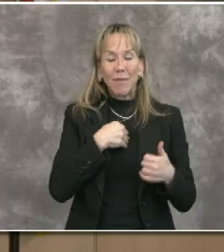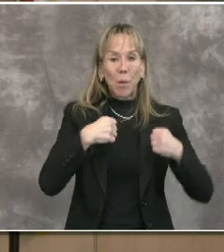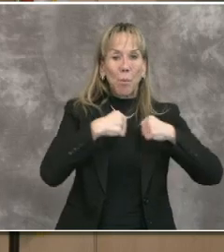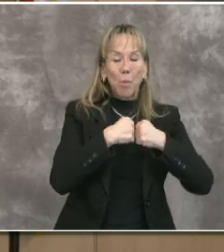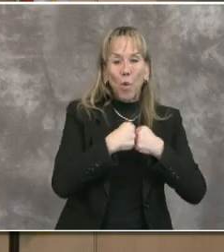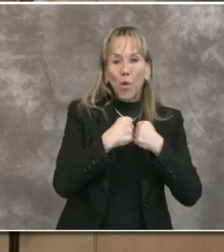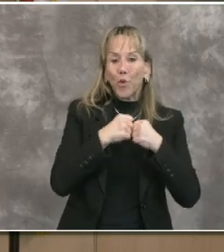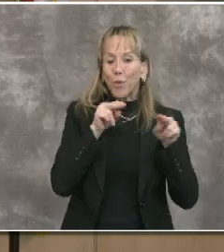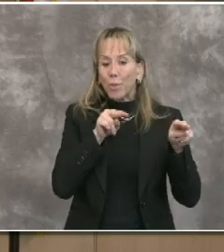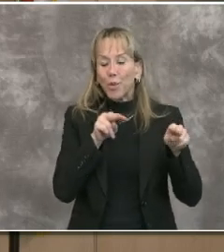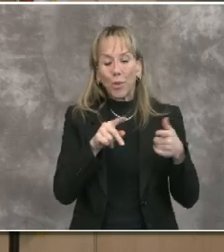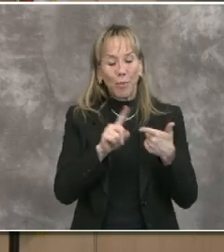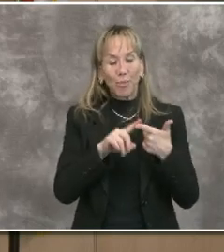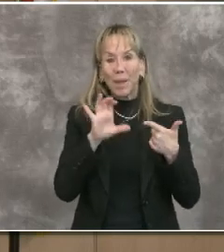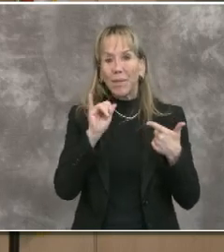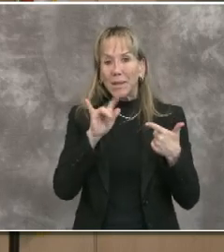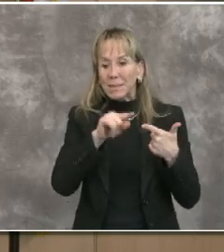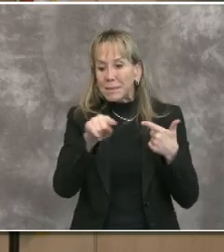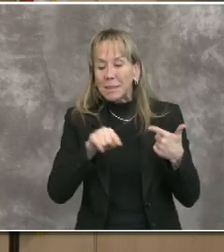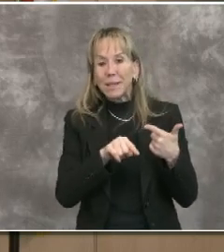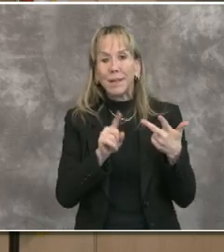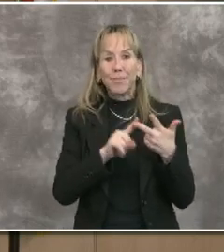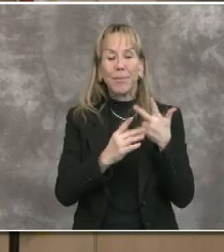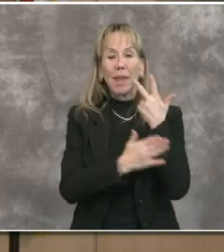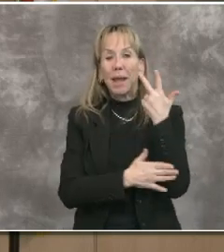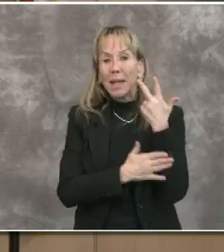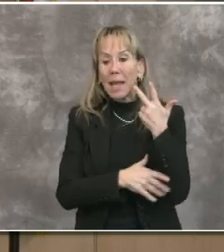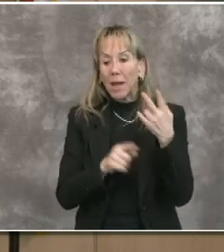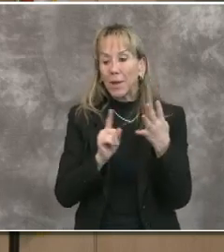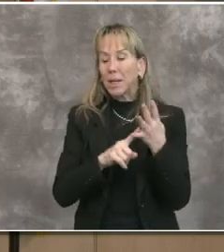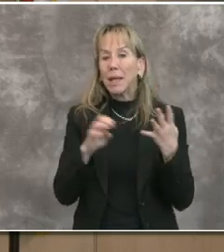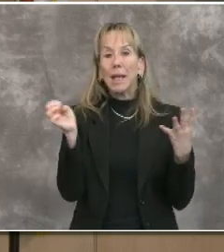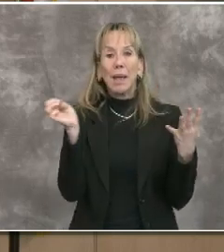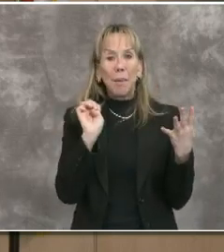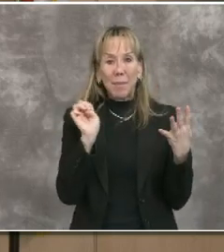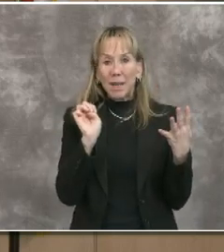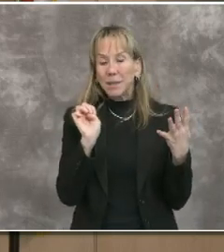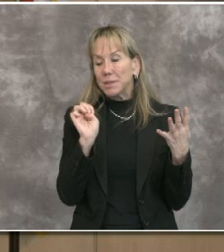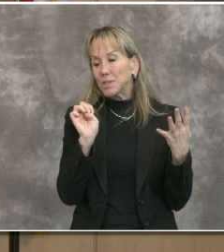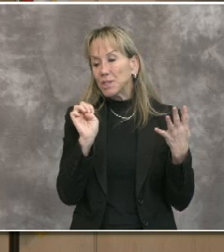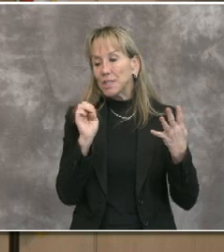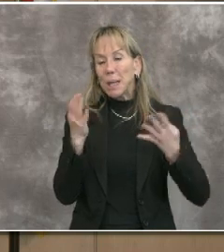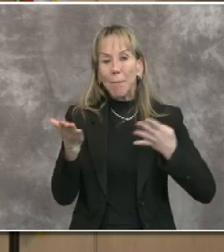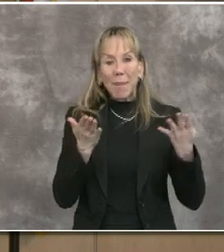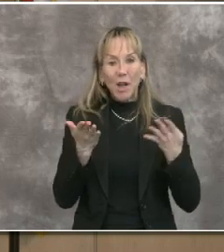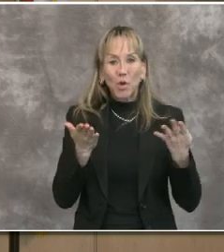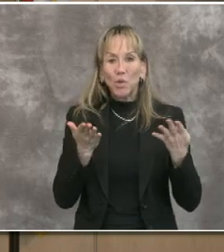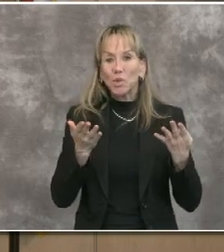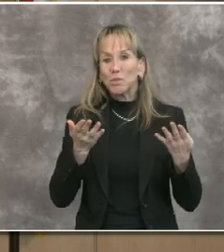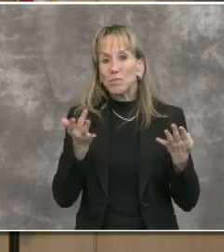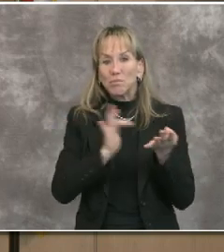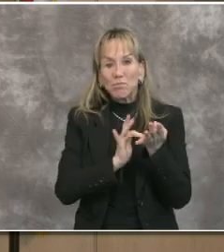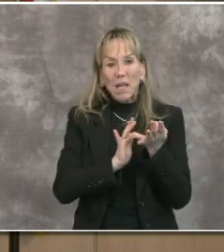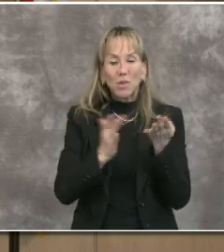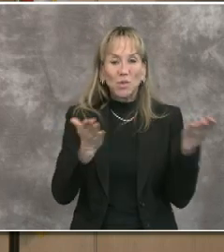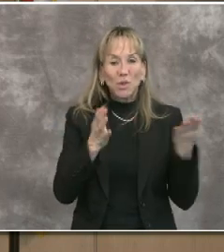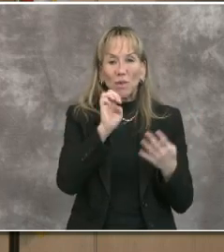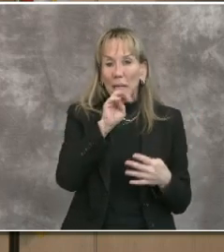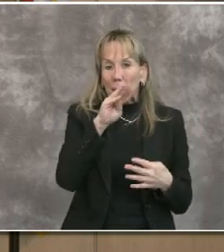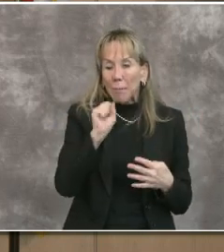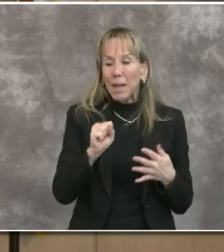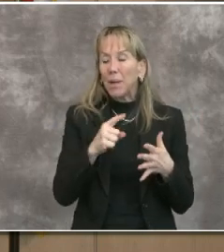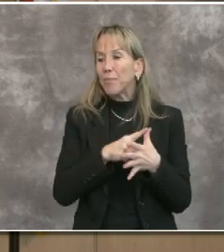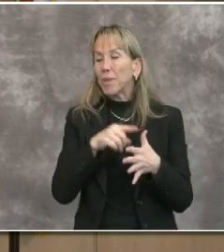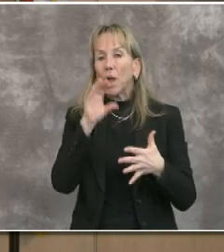the cities, the county, emergency medical services, the Office of Emergency Services,